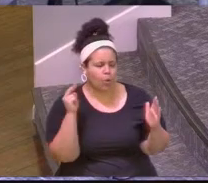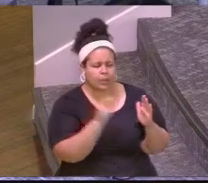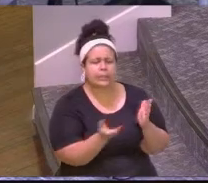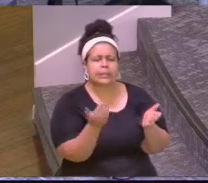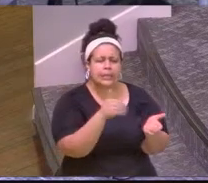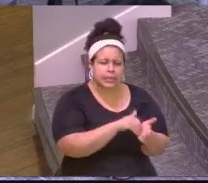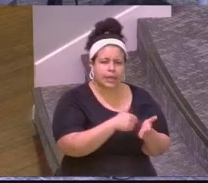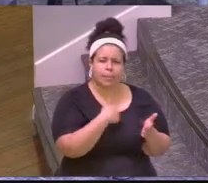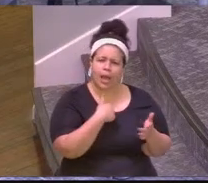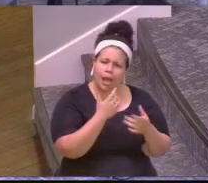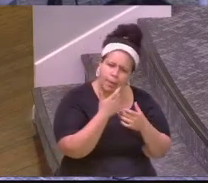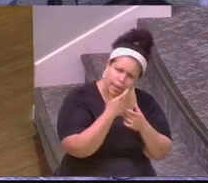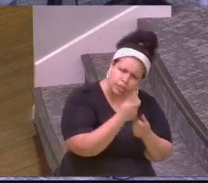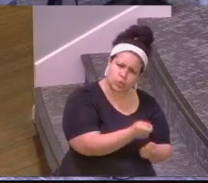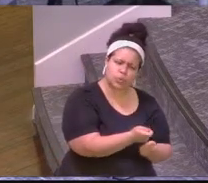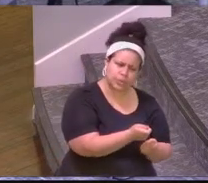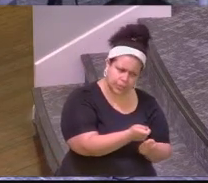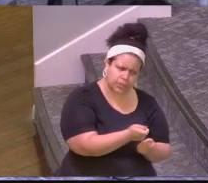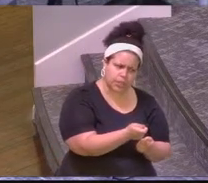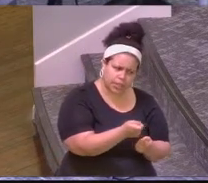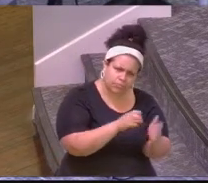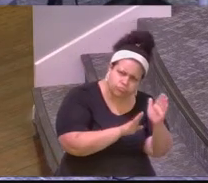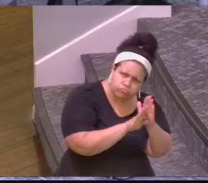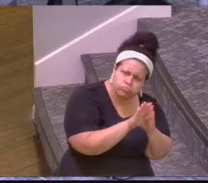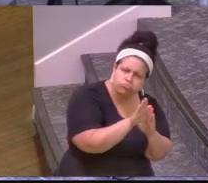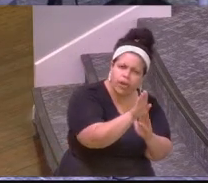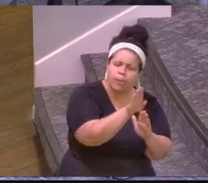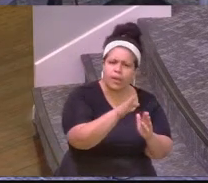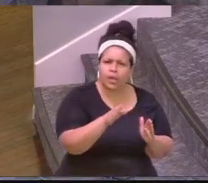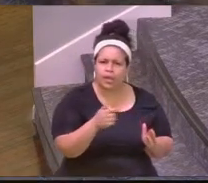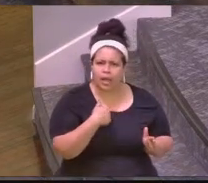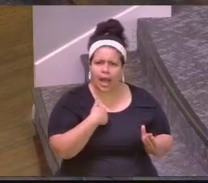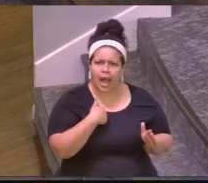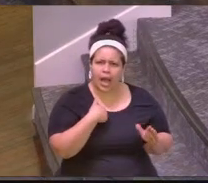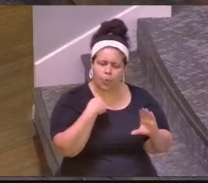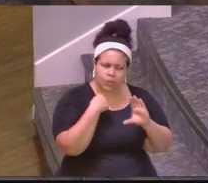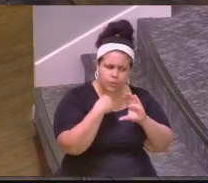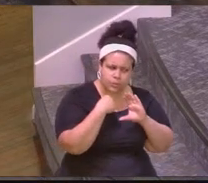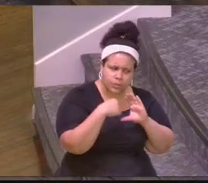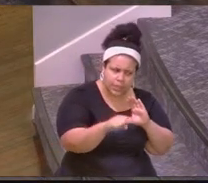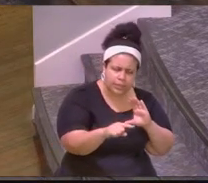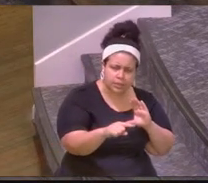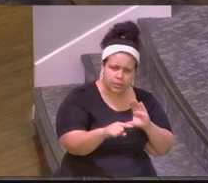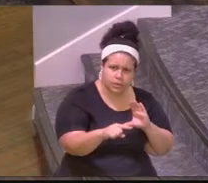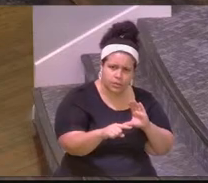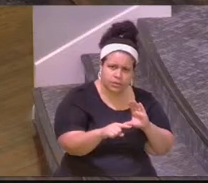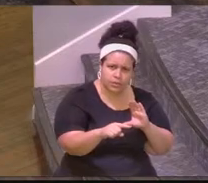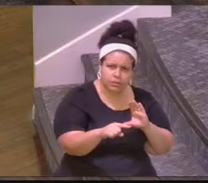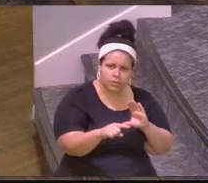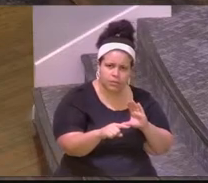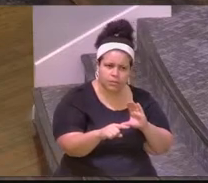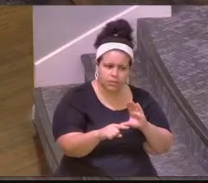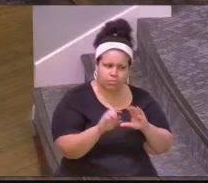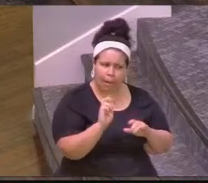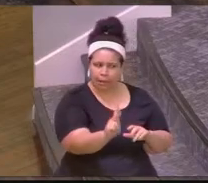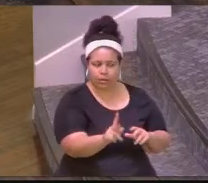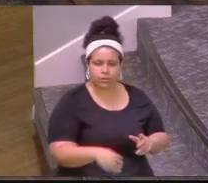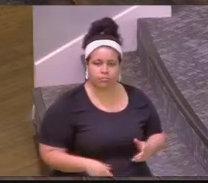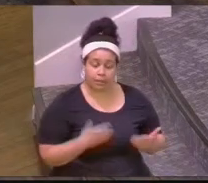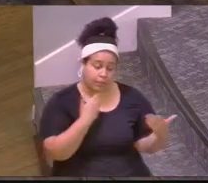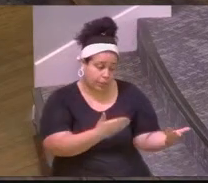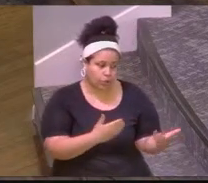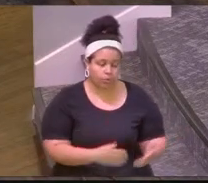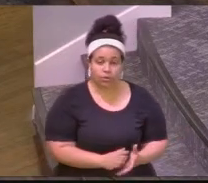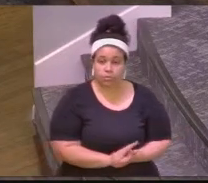in how it was going and what was happening on that. So I will send written feedback. Thank you. So I